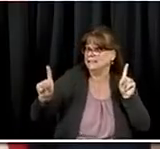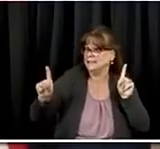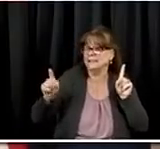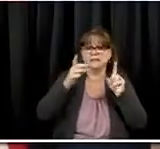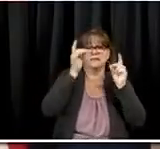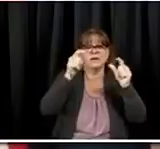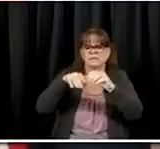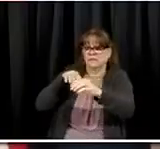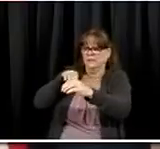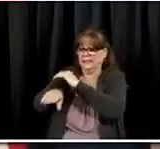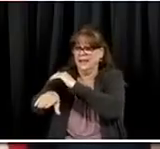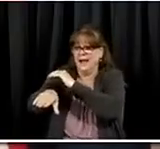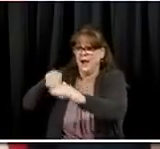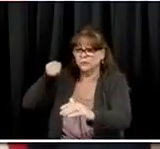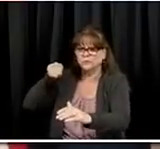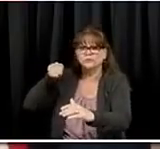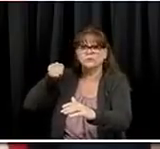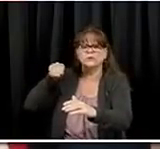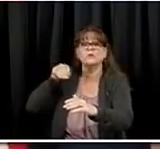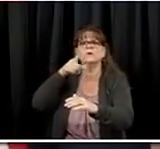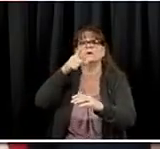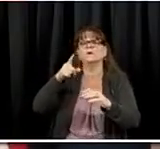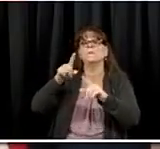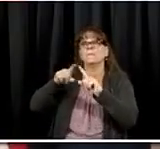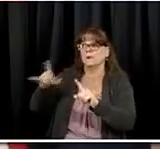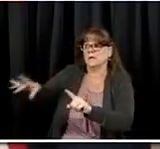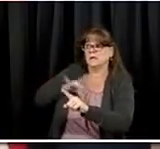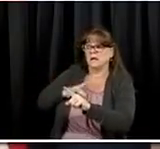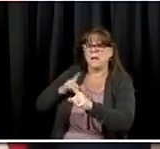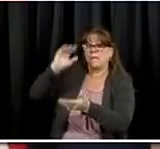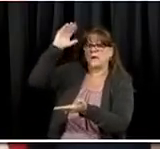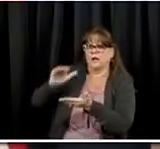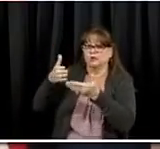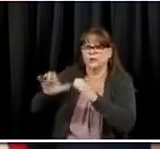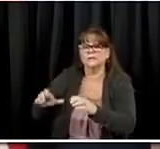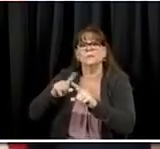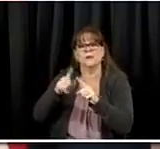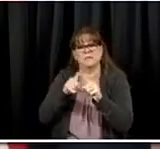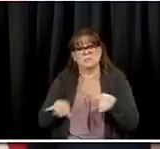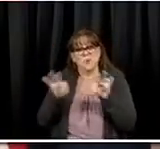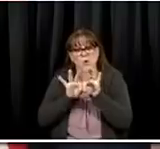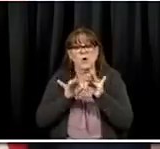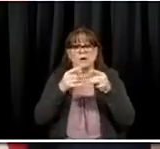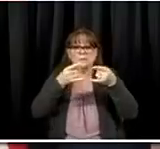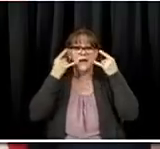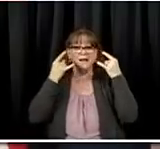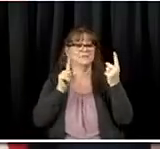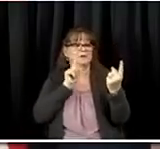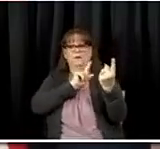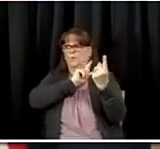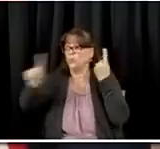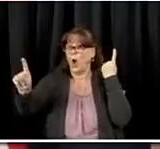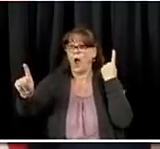Yes, but it is unlikely if both people are masked and you're only in the same vicinity for a minute or two. More